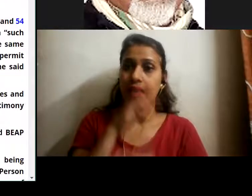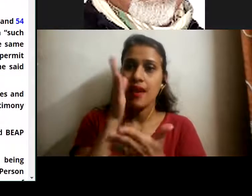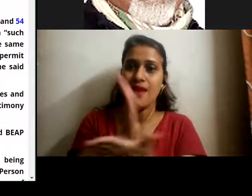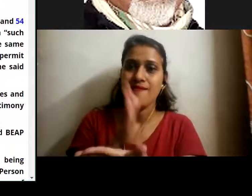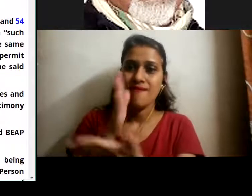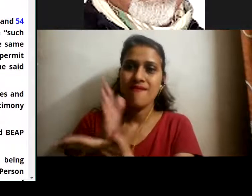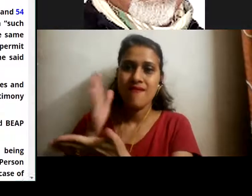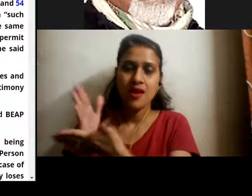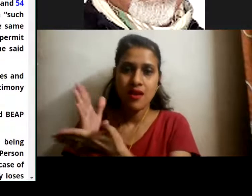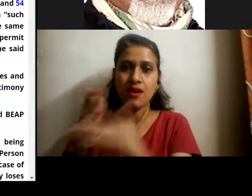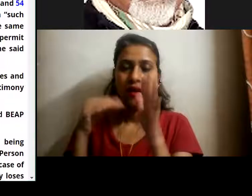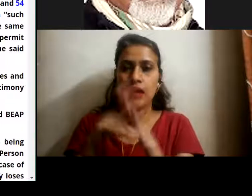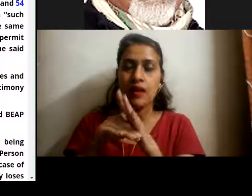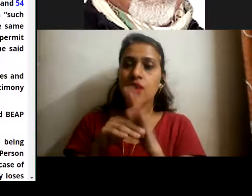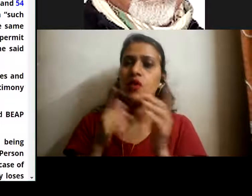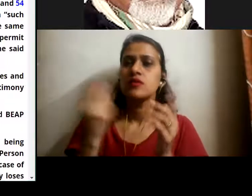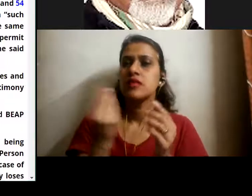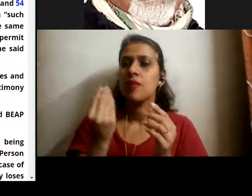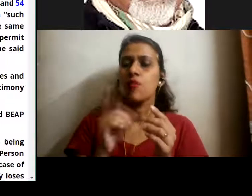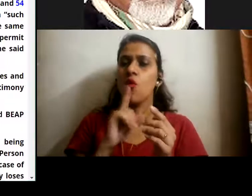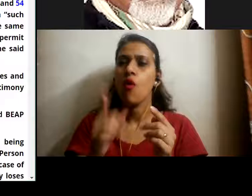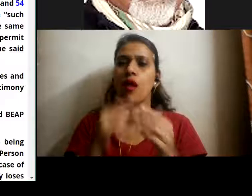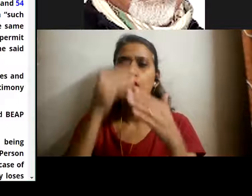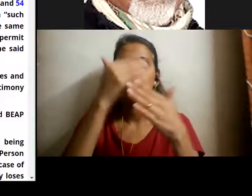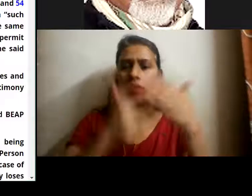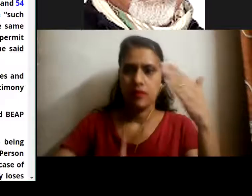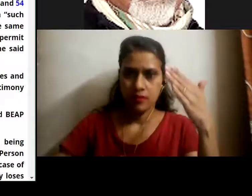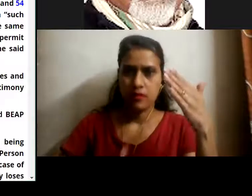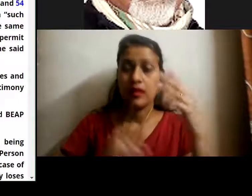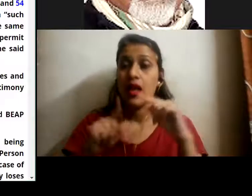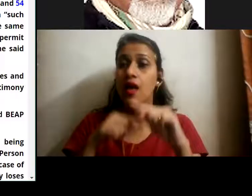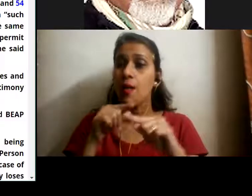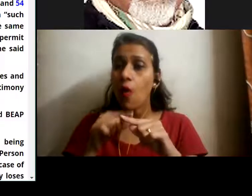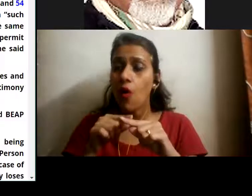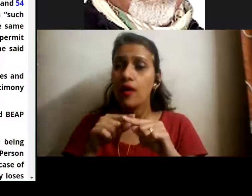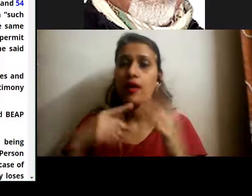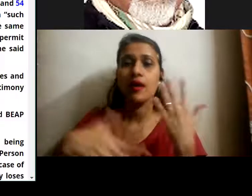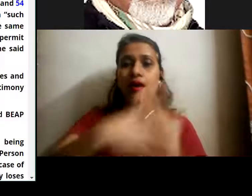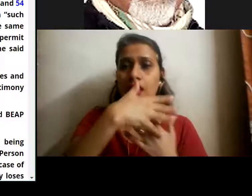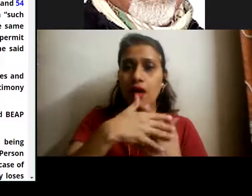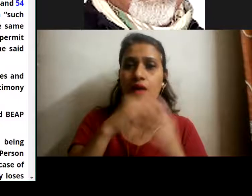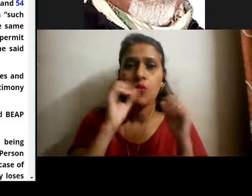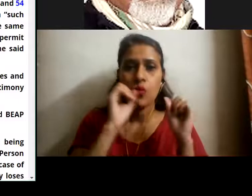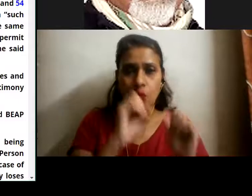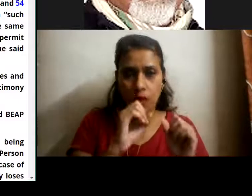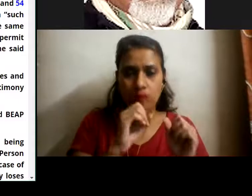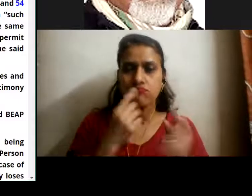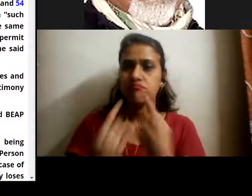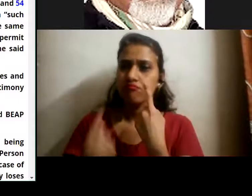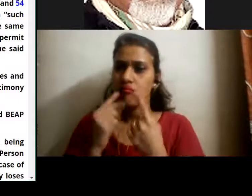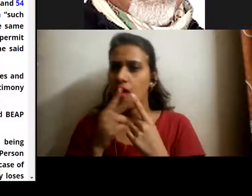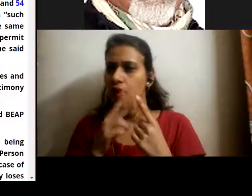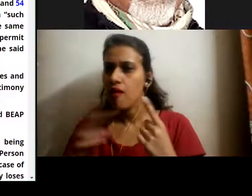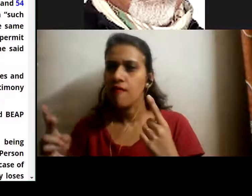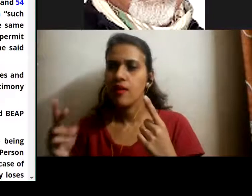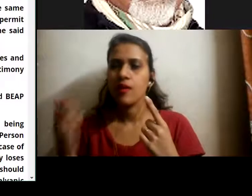it alphabetical order. For instance, first they talk about the criminal trial, investigation, narco analysis as such. And